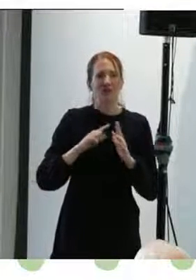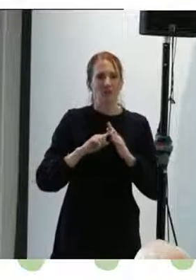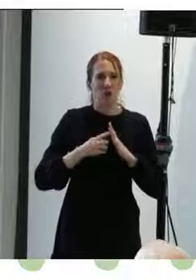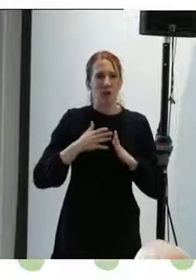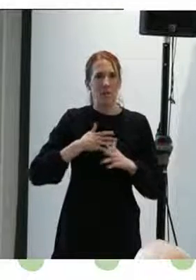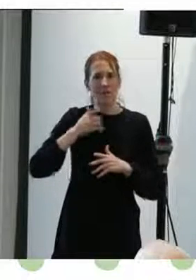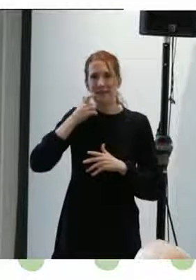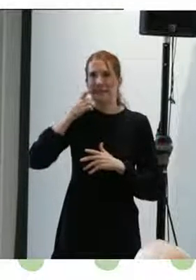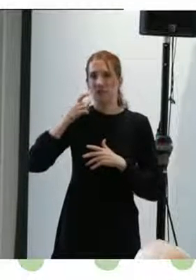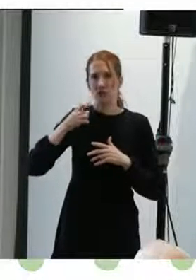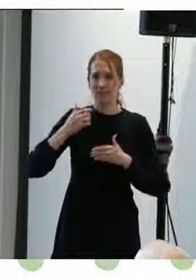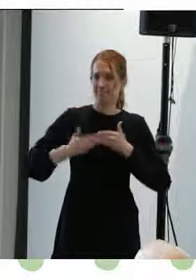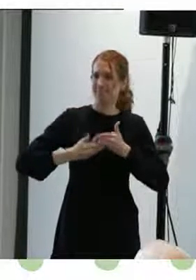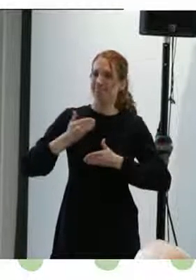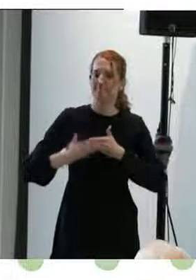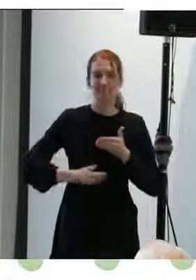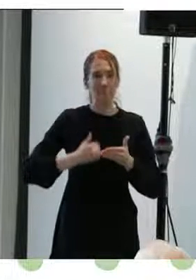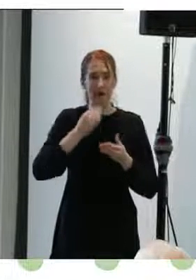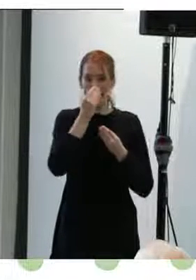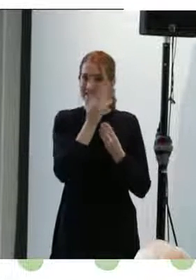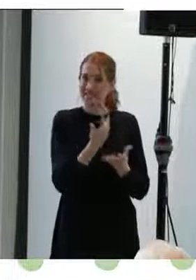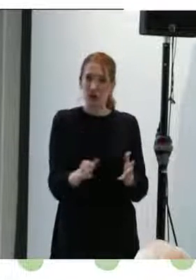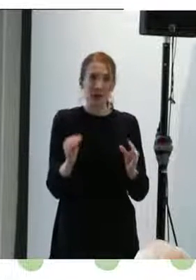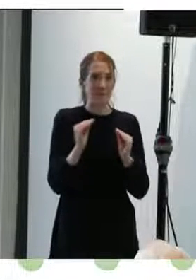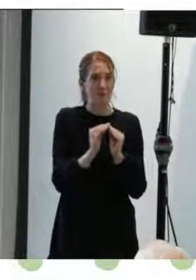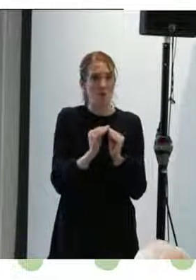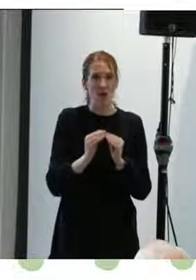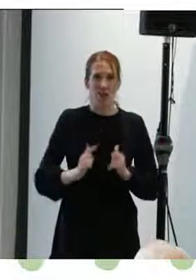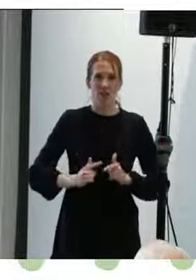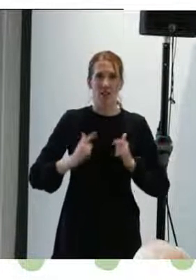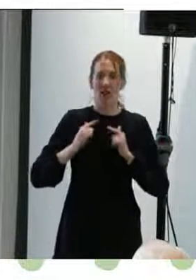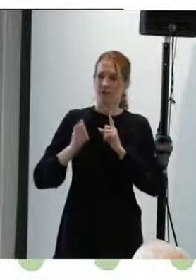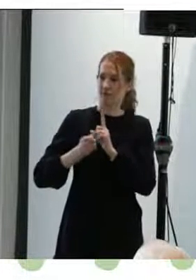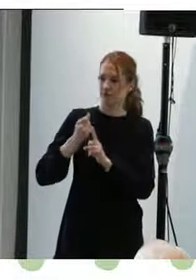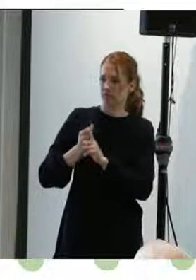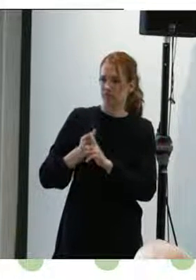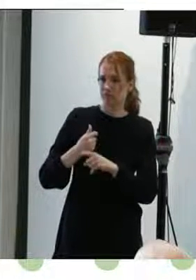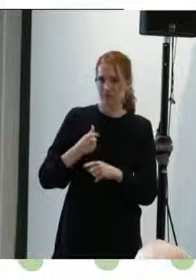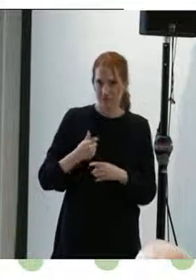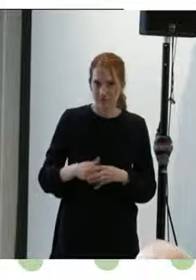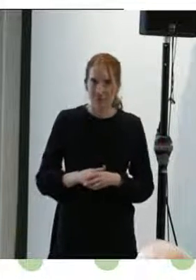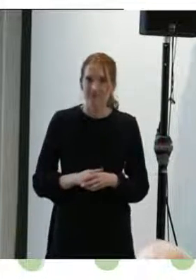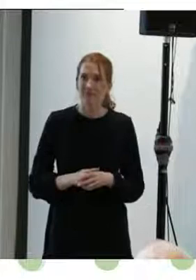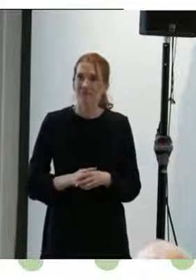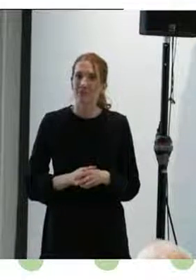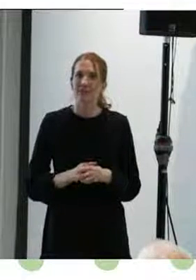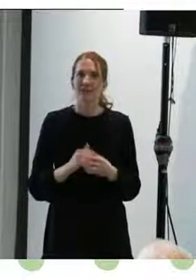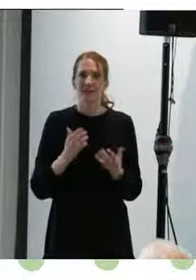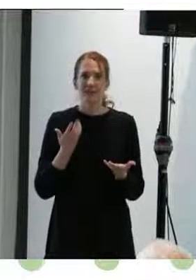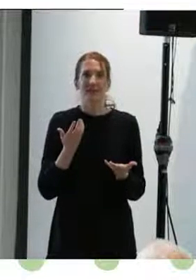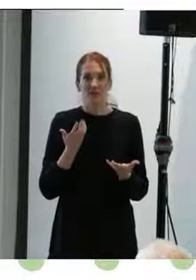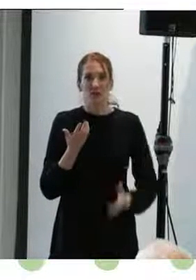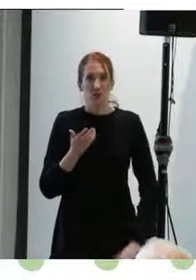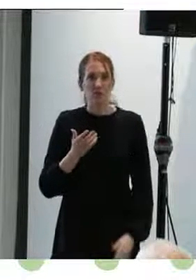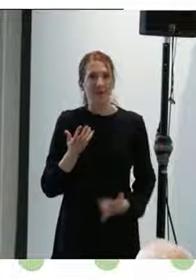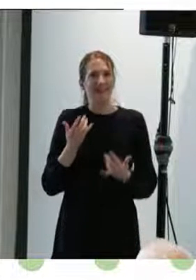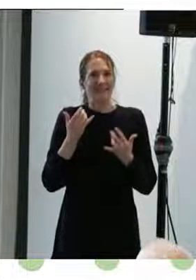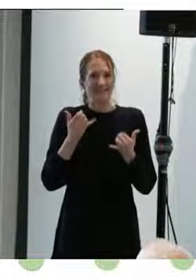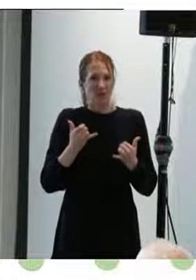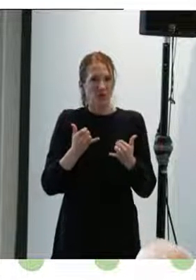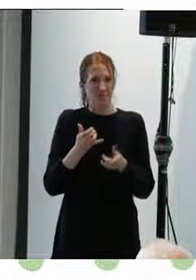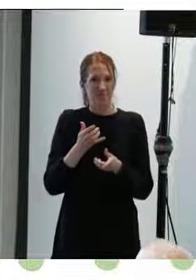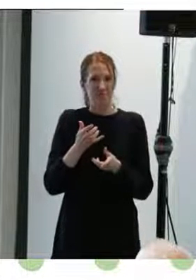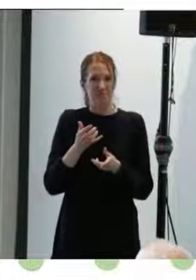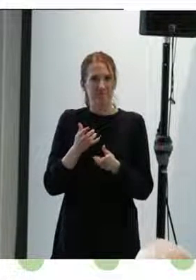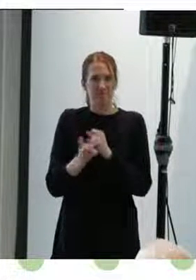didn't care anymore. That's when life said, we're gonna catch up with you. You might have called your family out, but now you're gonna punish yourself. And I ripped my